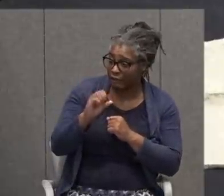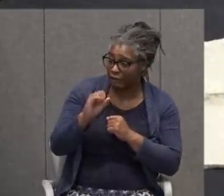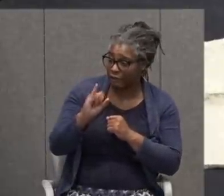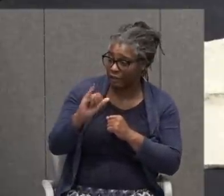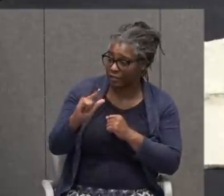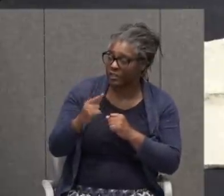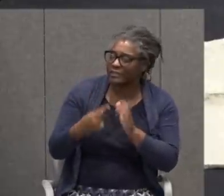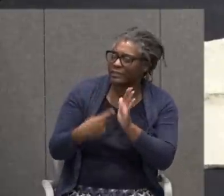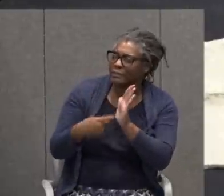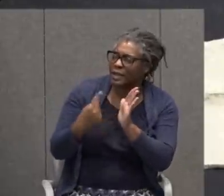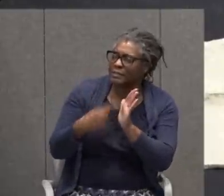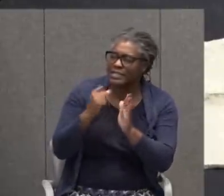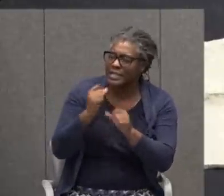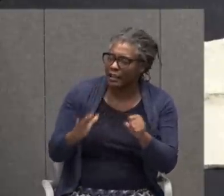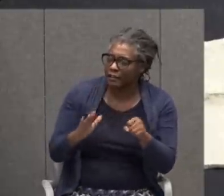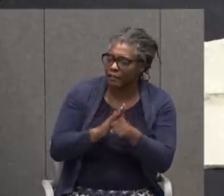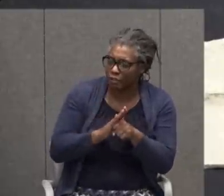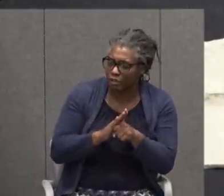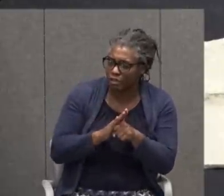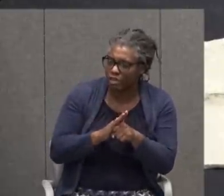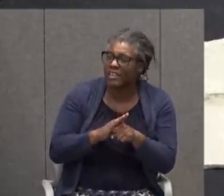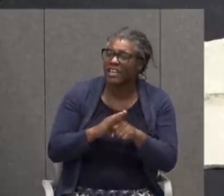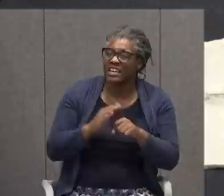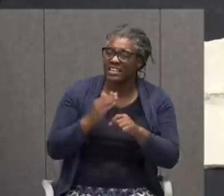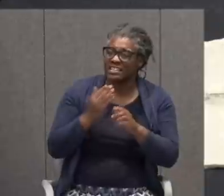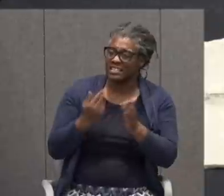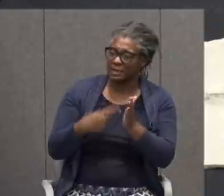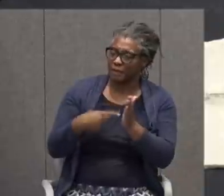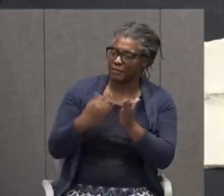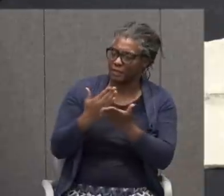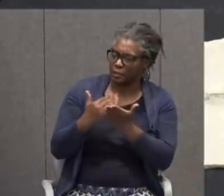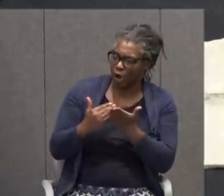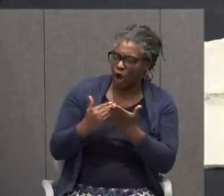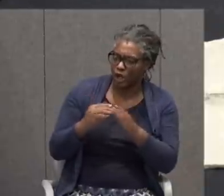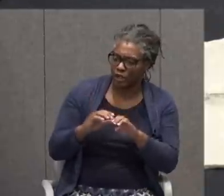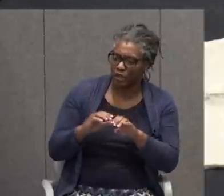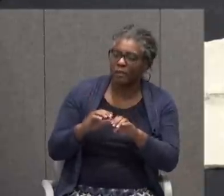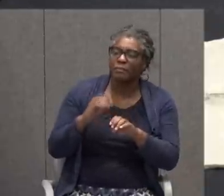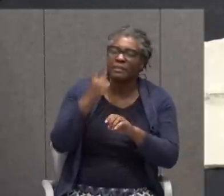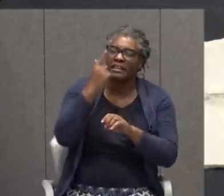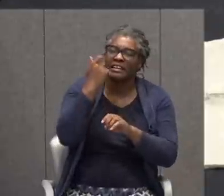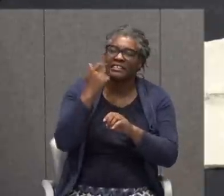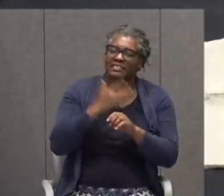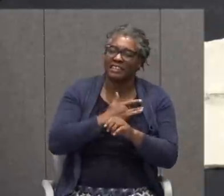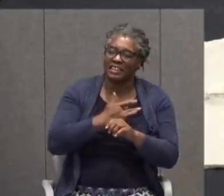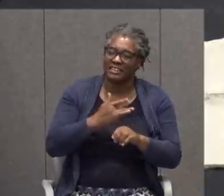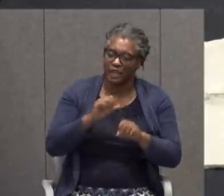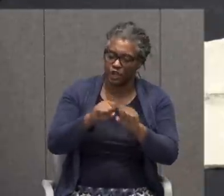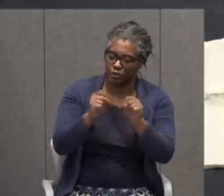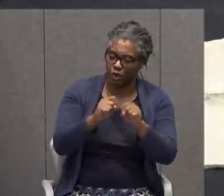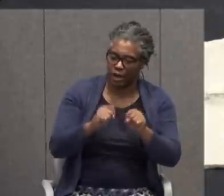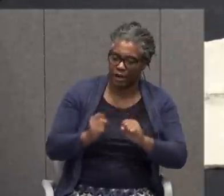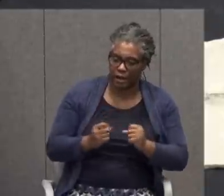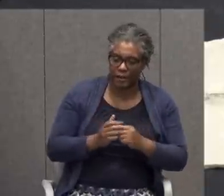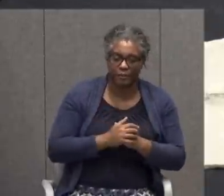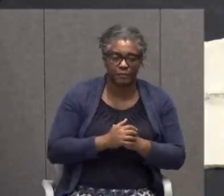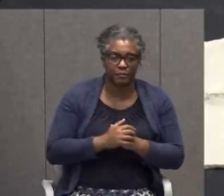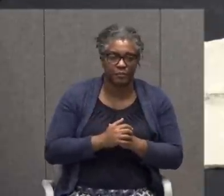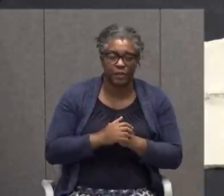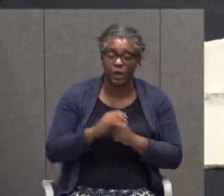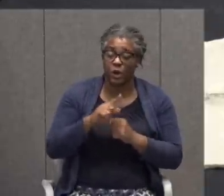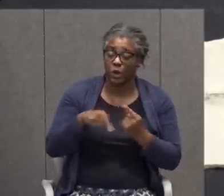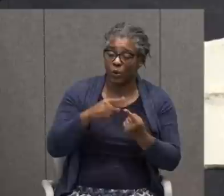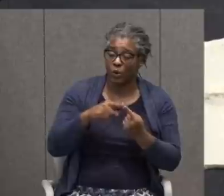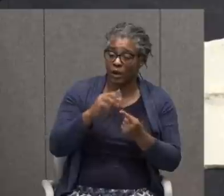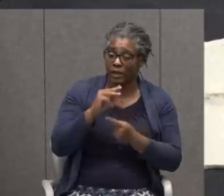how old these are, and they do get broken up over time. They do. When Ms. Jacobson was out hunting, she found these